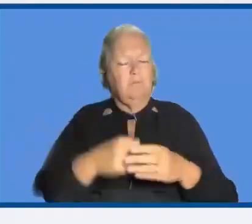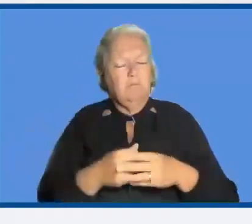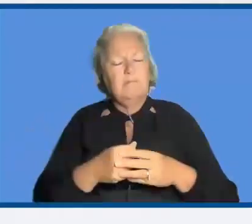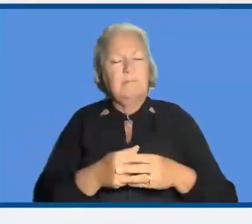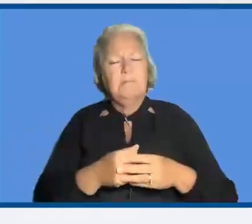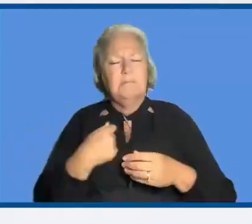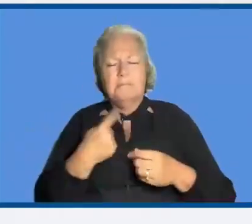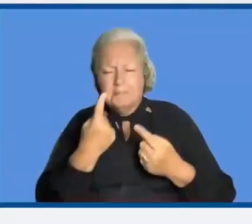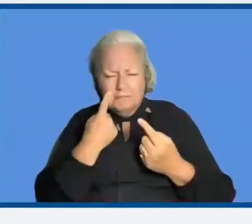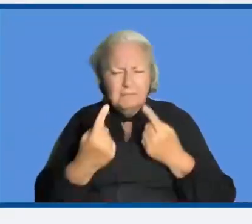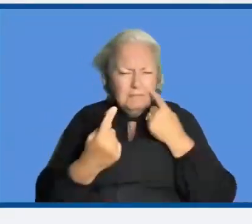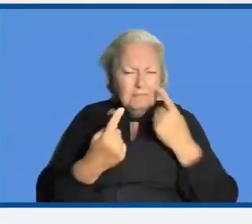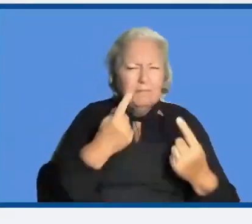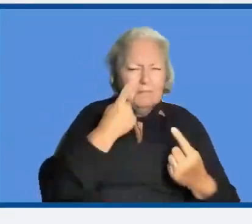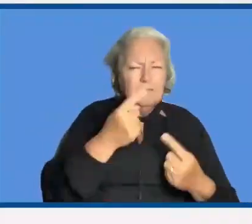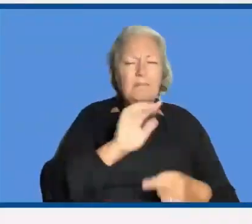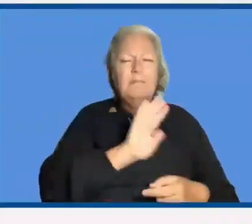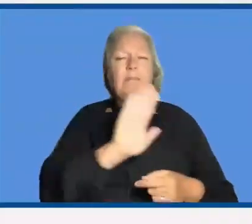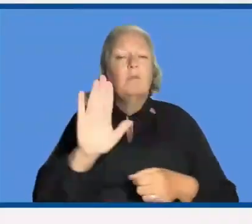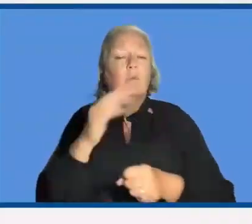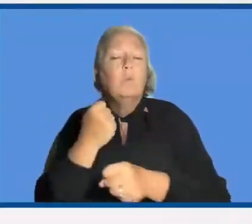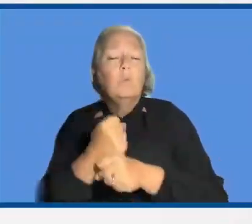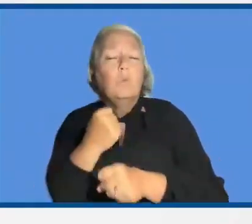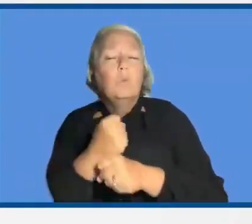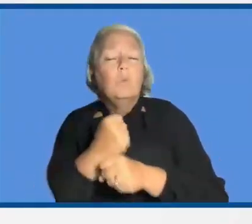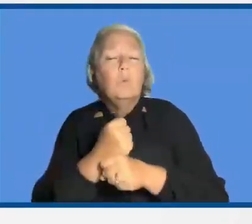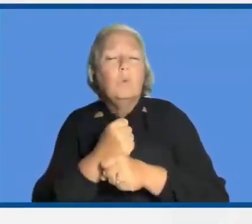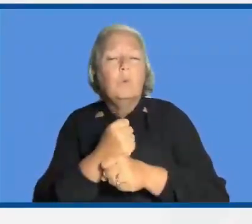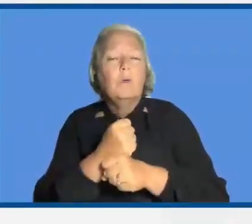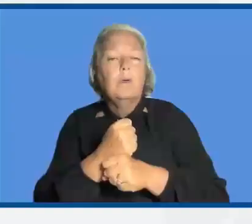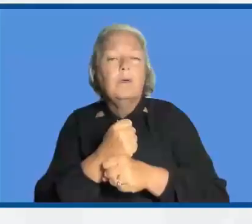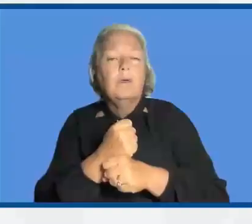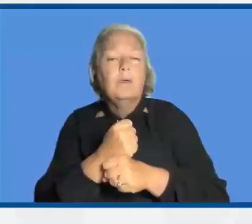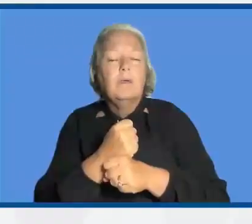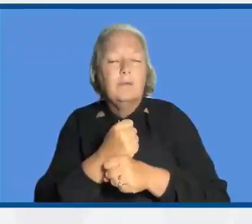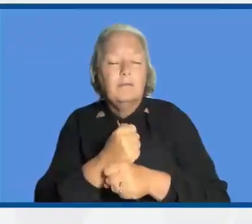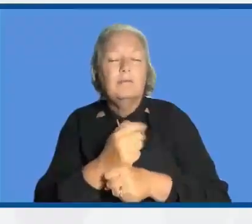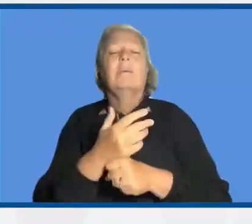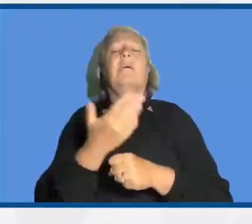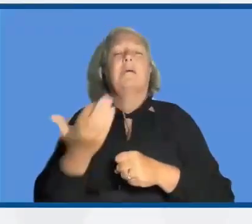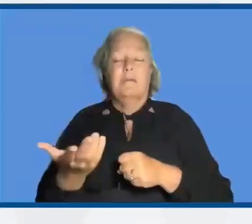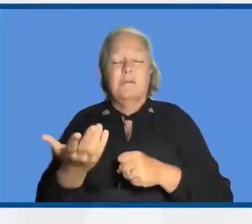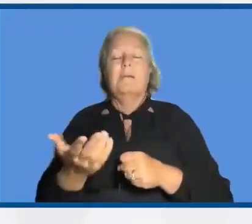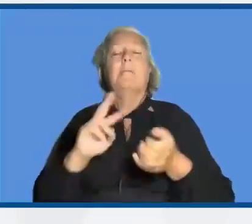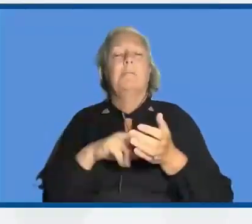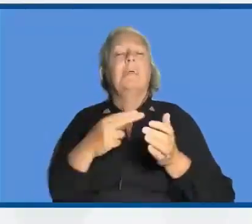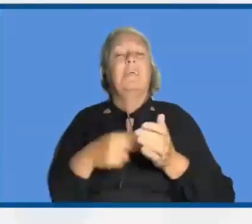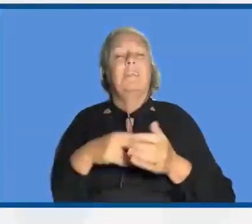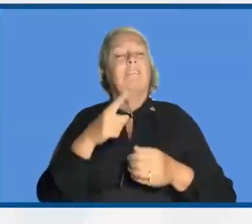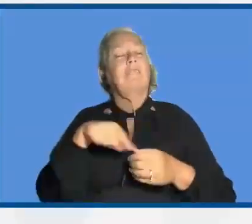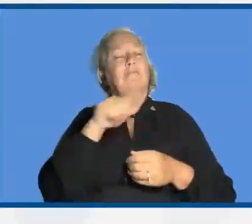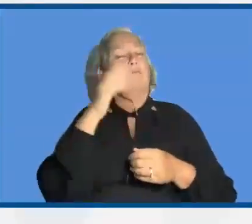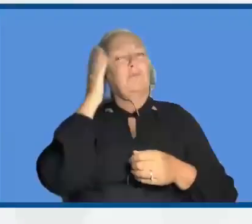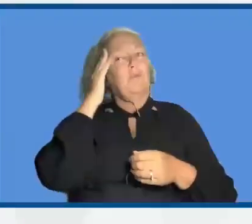you have done has led to the awareness of new generations, where this